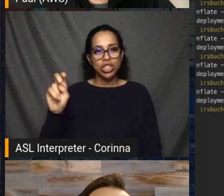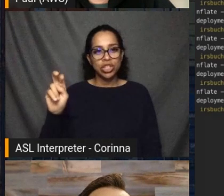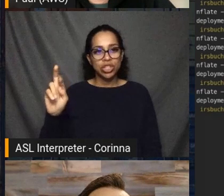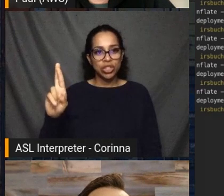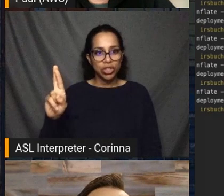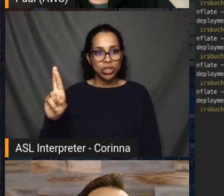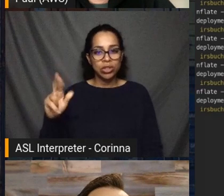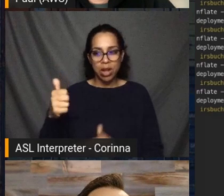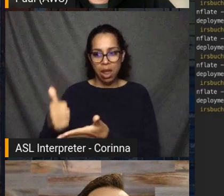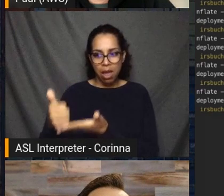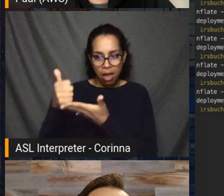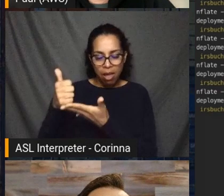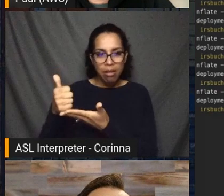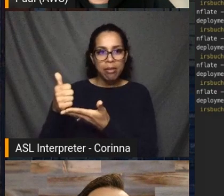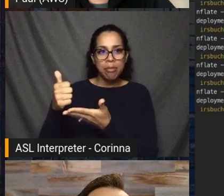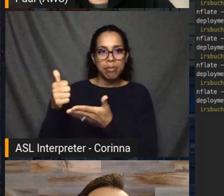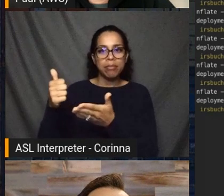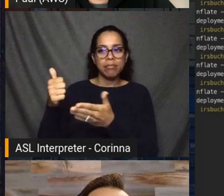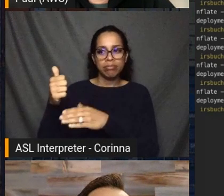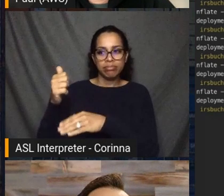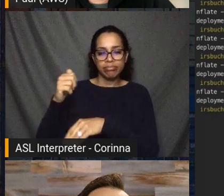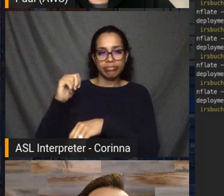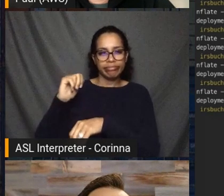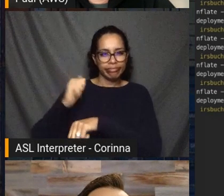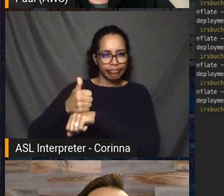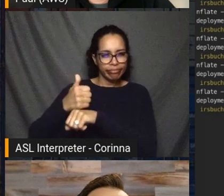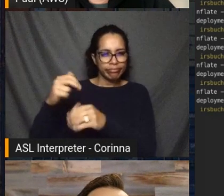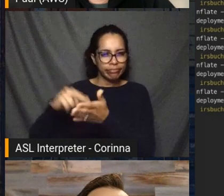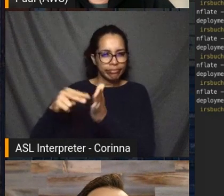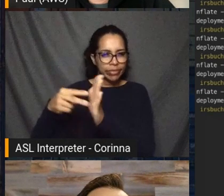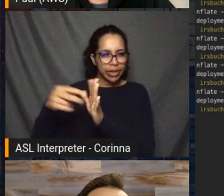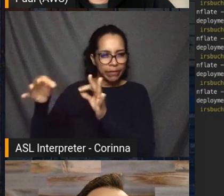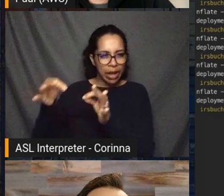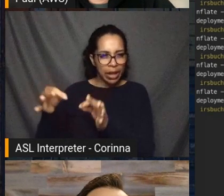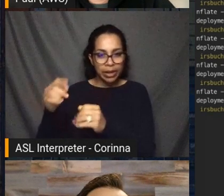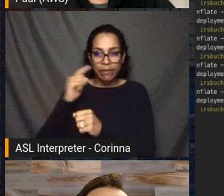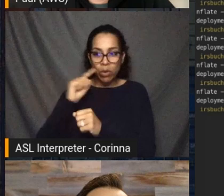defining the provisioner, and then Karpenter does the rest. And